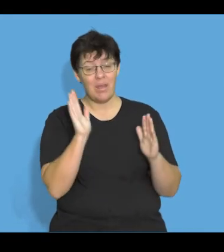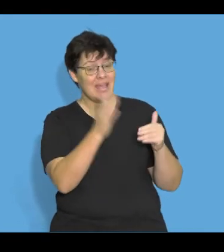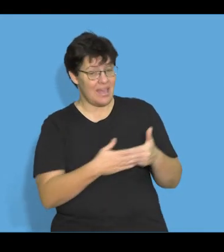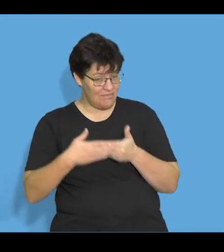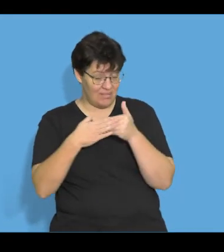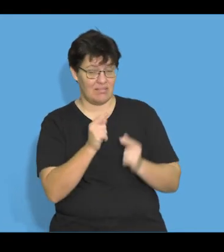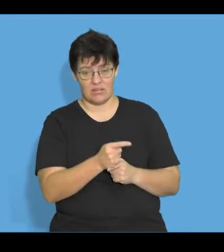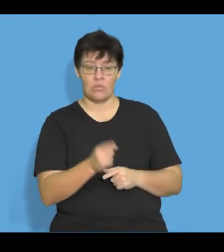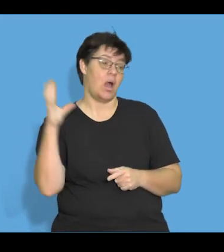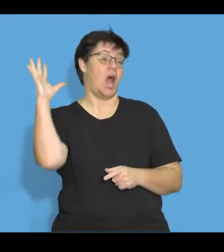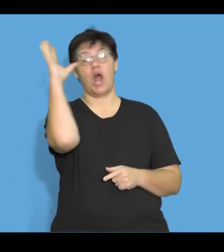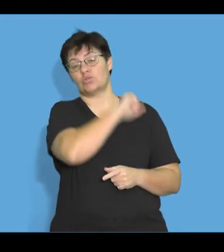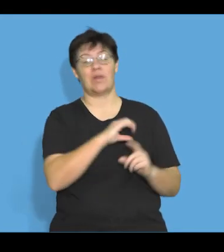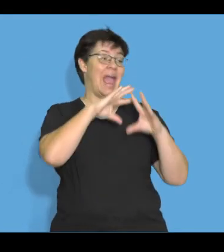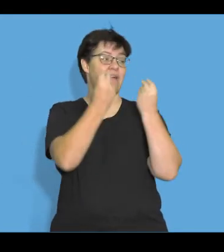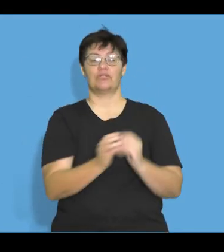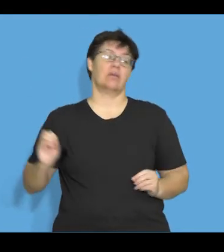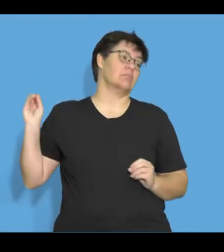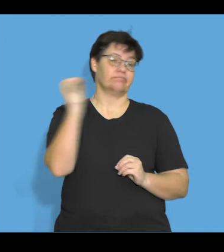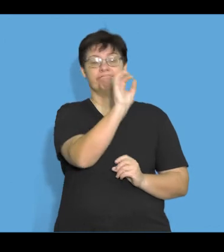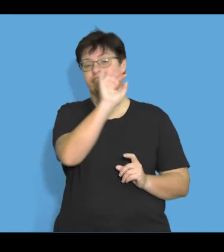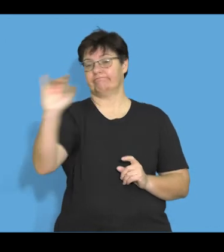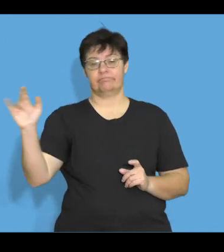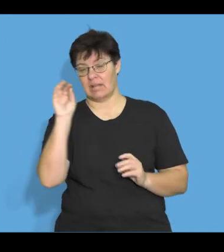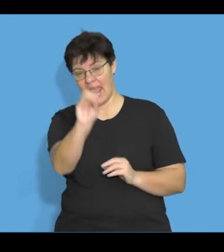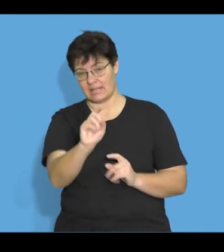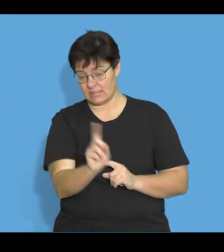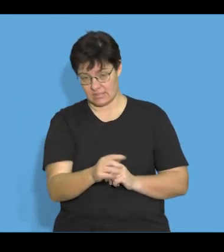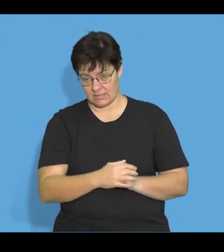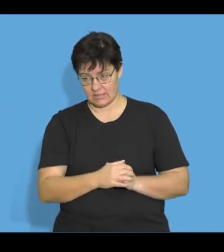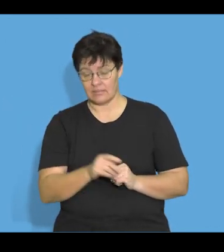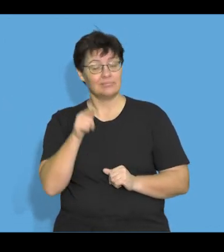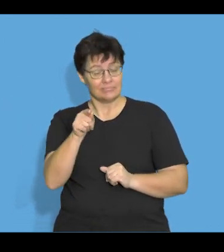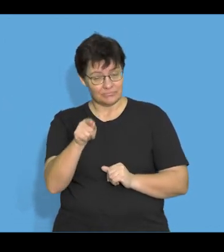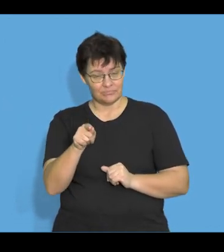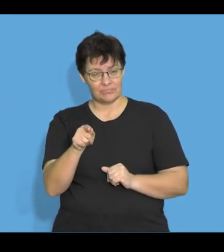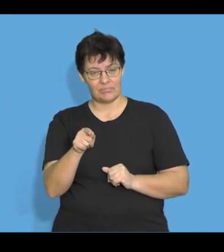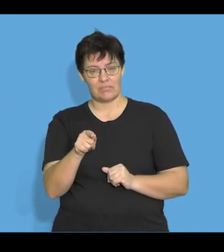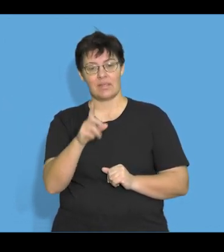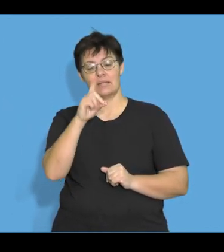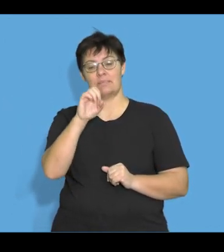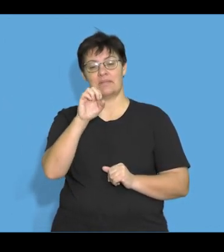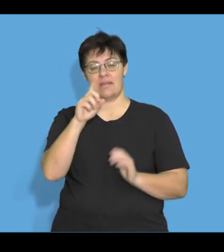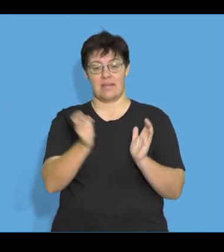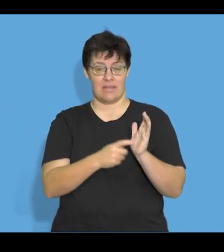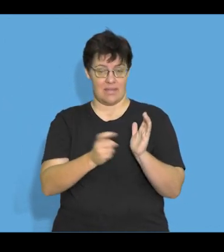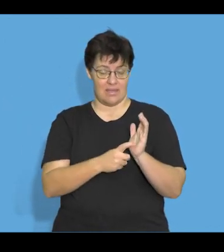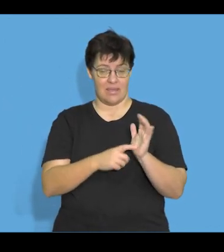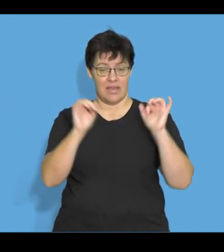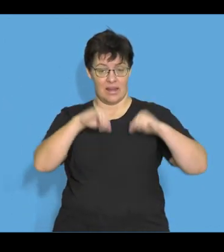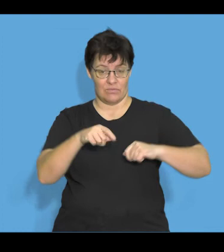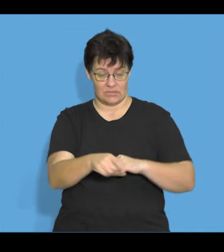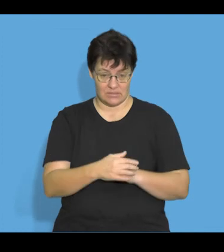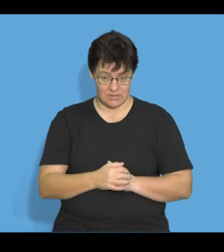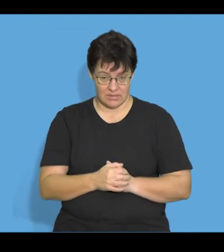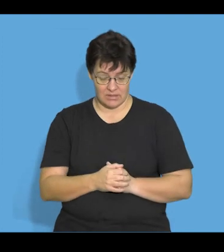just assume that everything will go into the calculation. So this is actually my debtors allowances, right? So cost